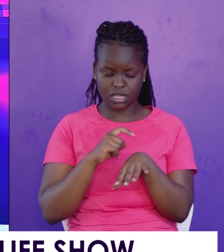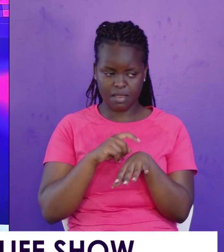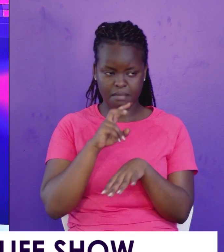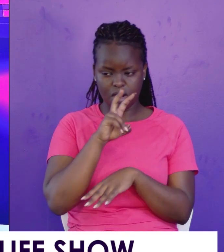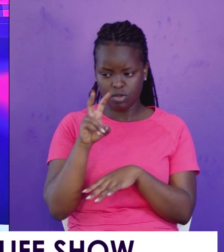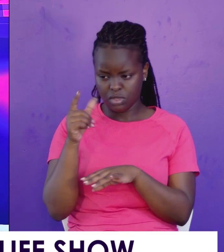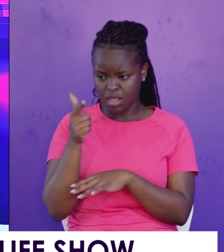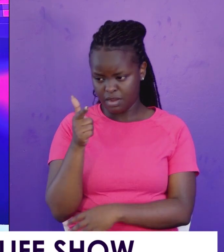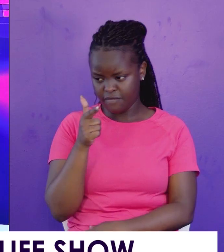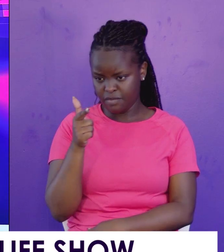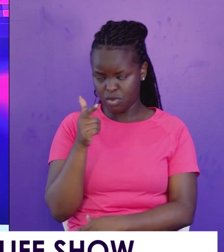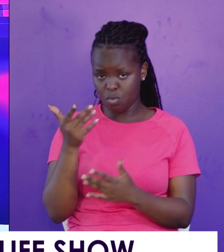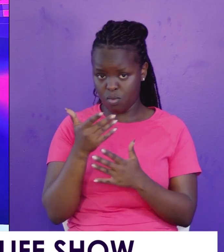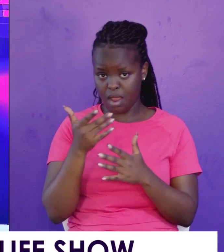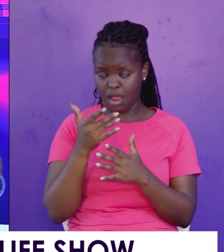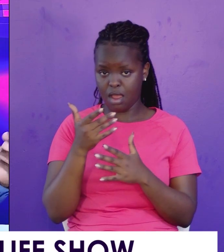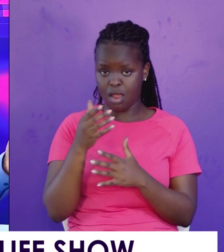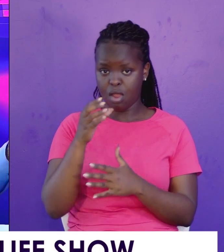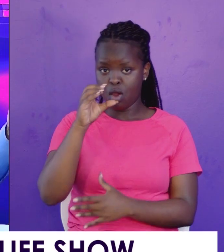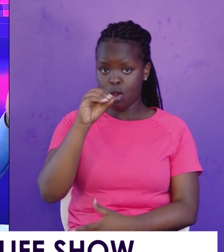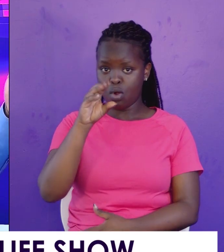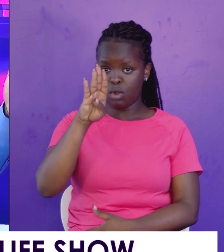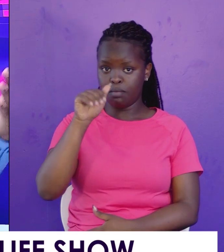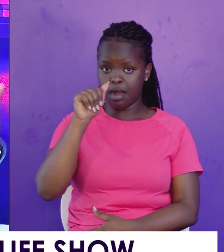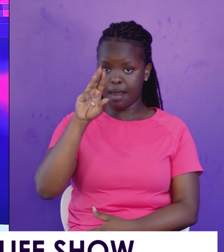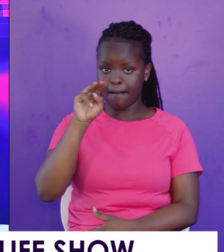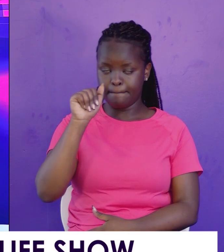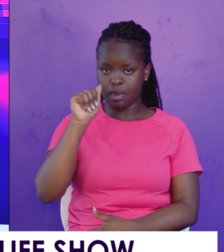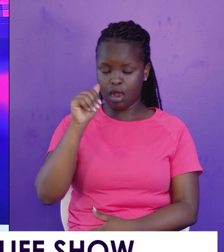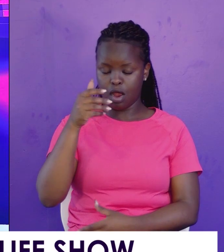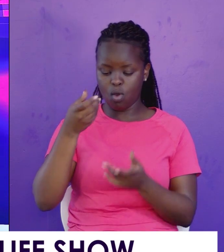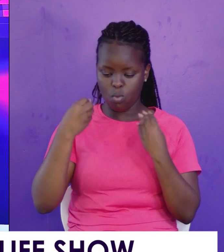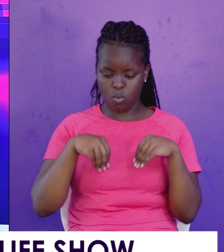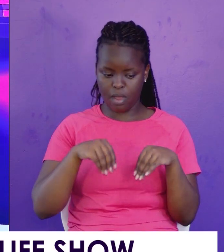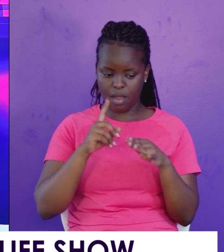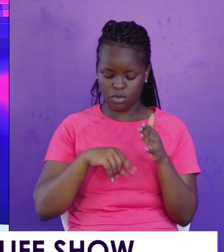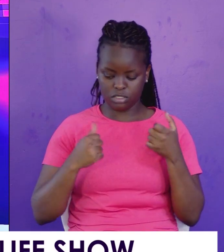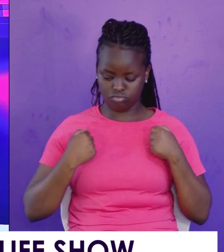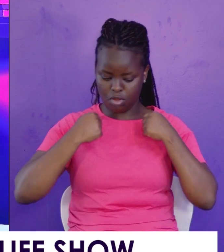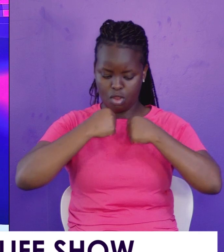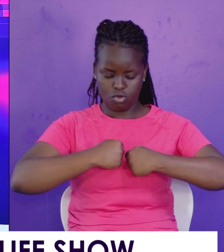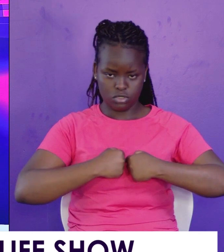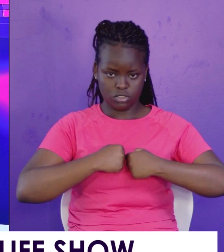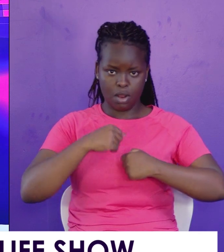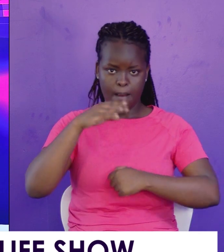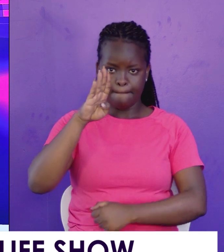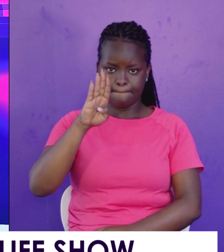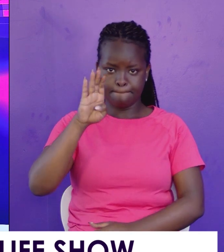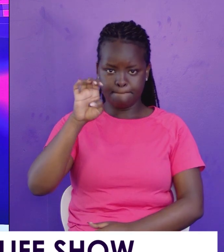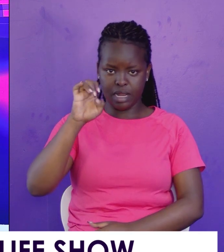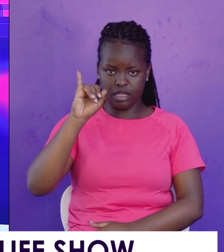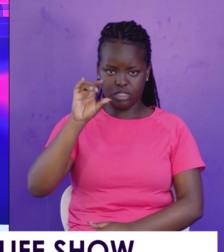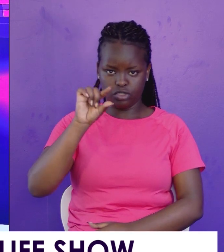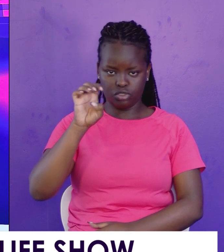video where Obama wore some beige coat when he was president.